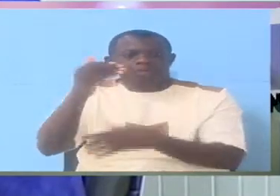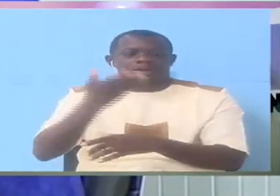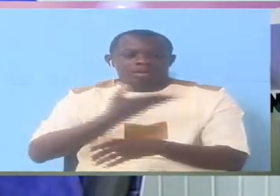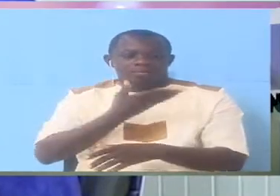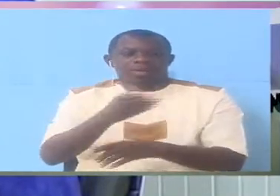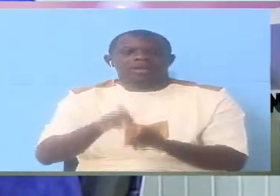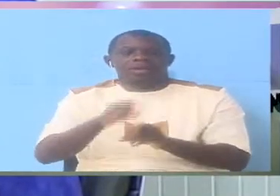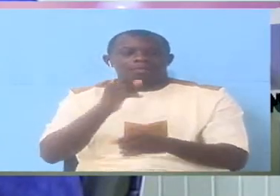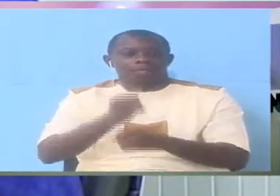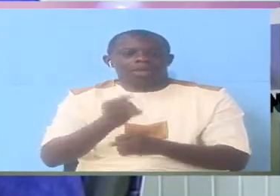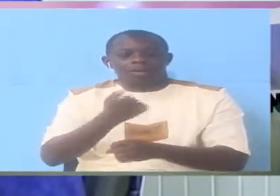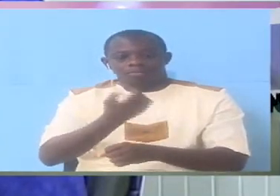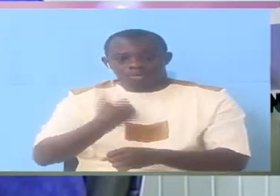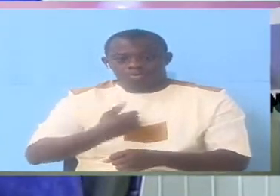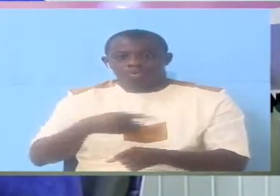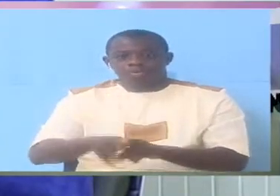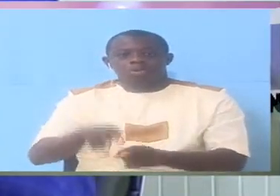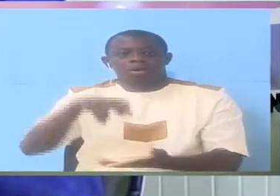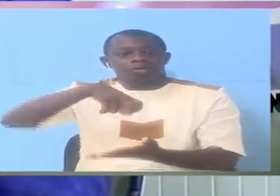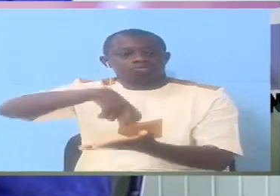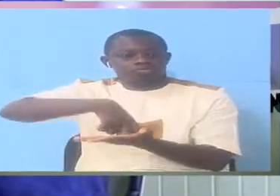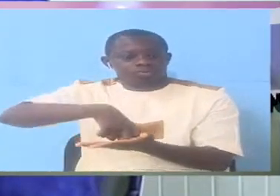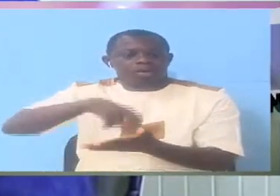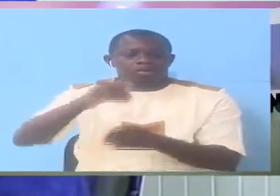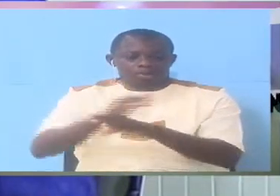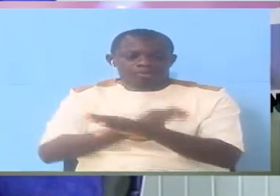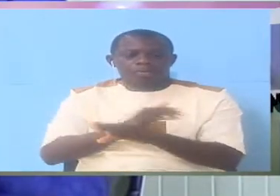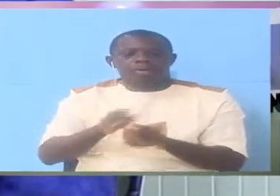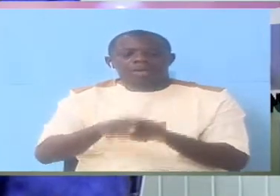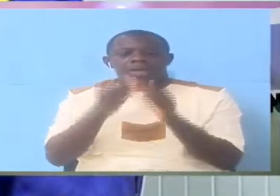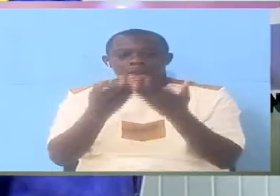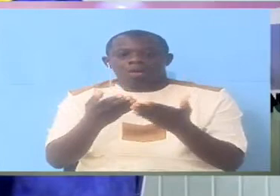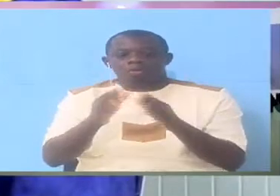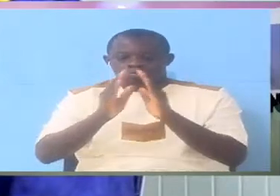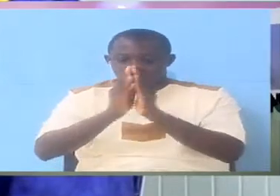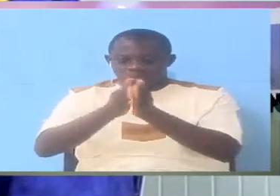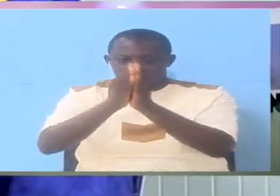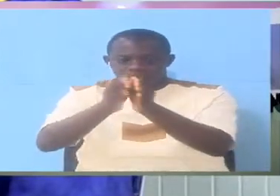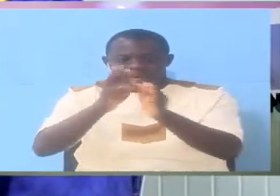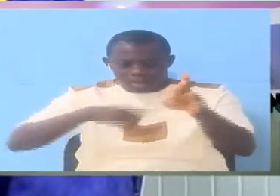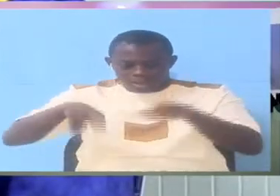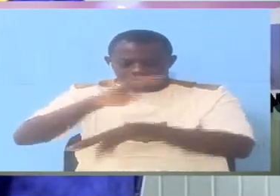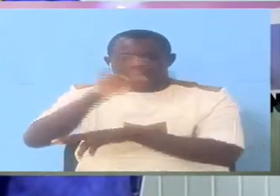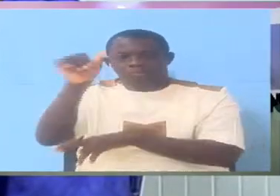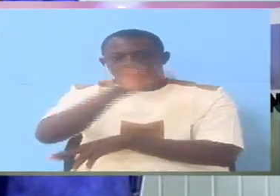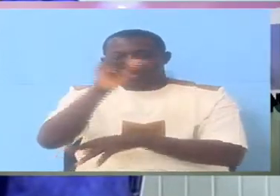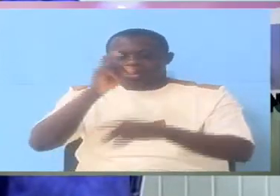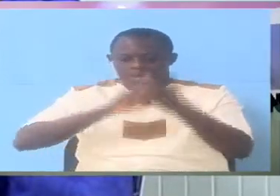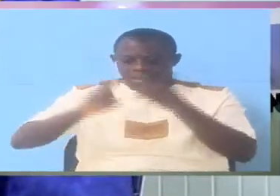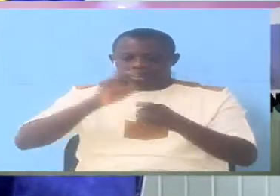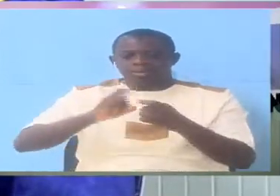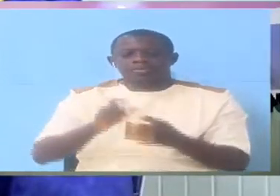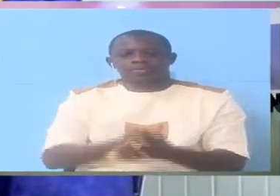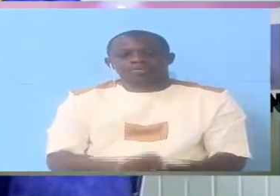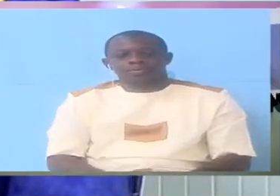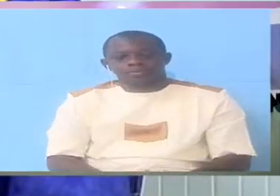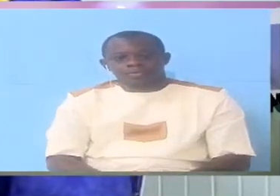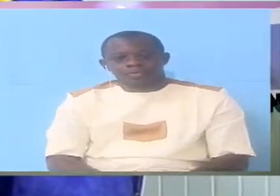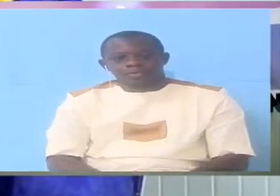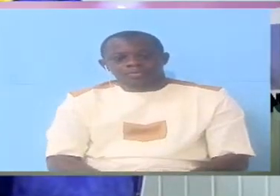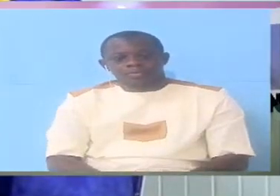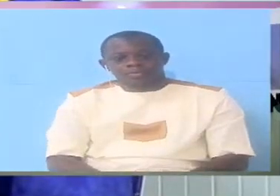they made them to kneel down. Then and the boat returned. The